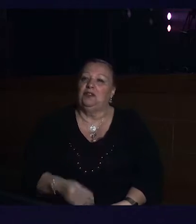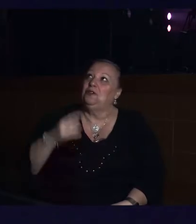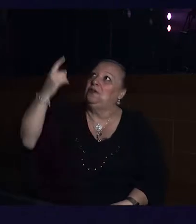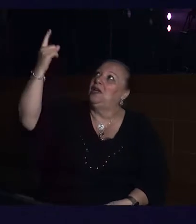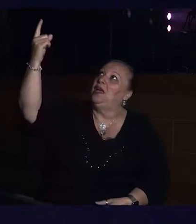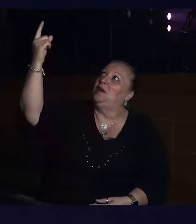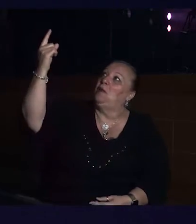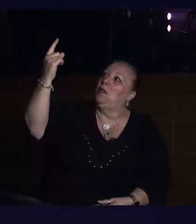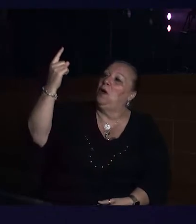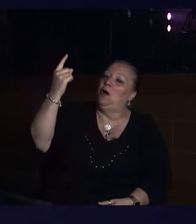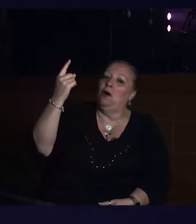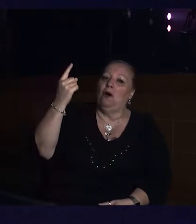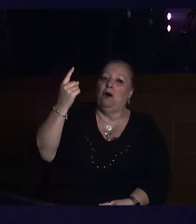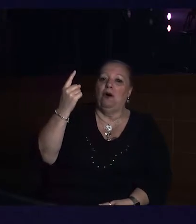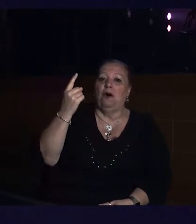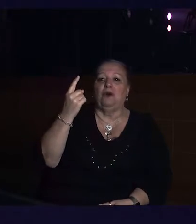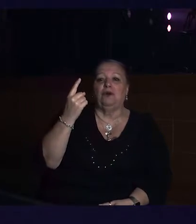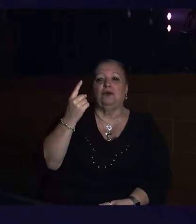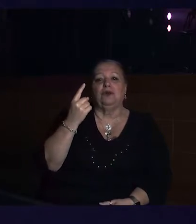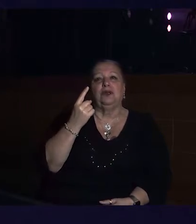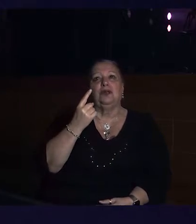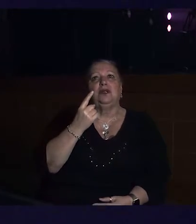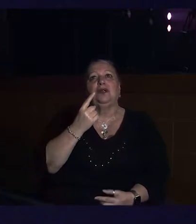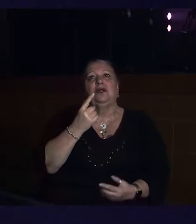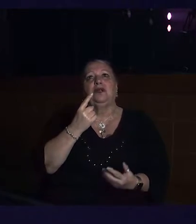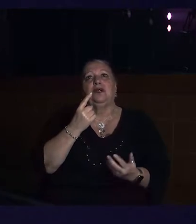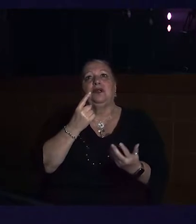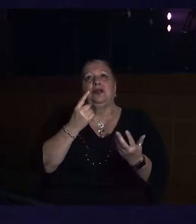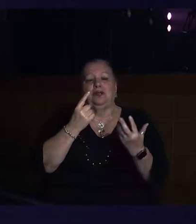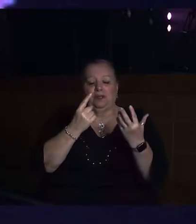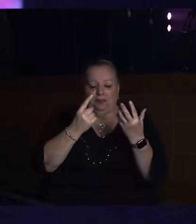Then You came along